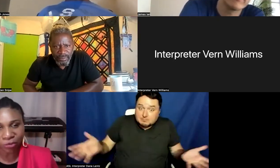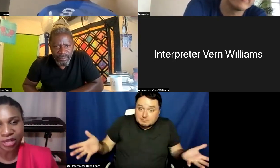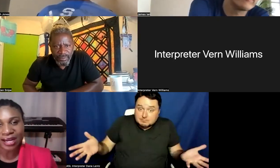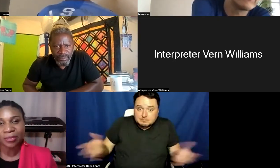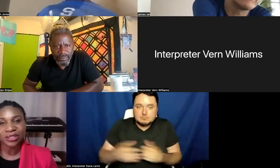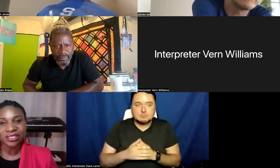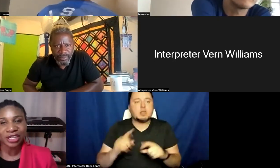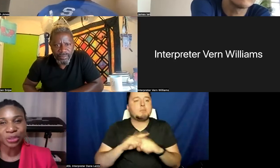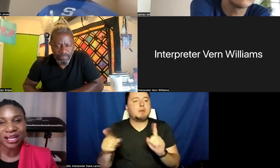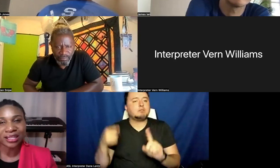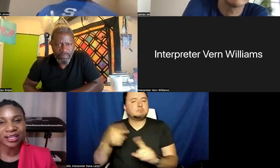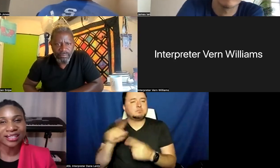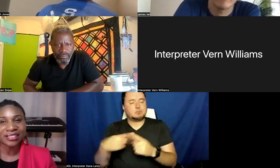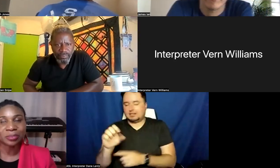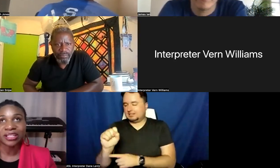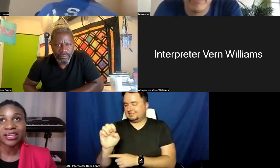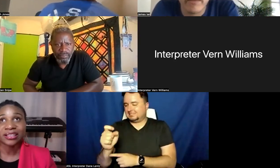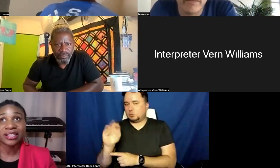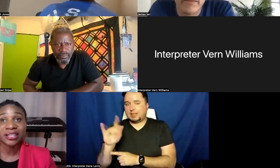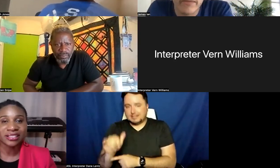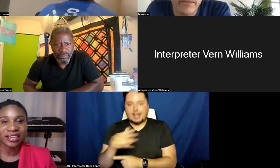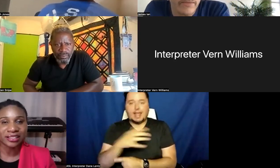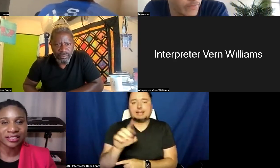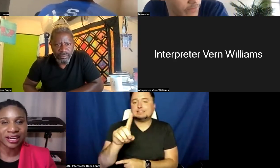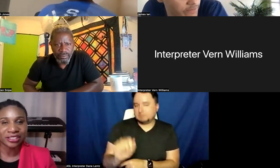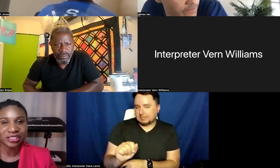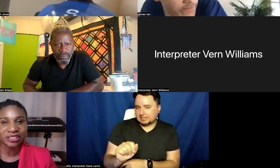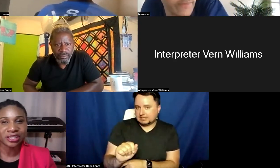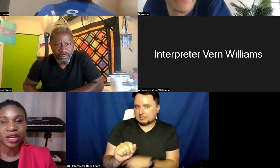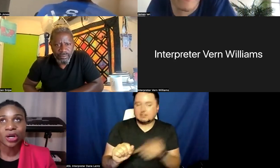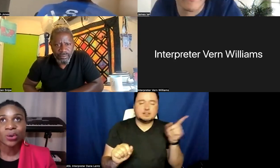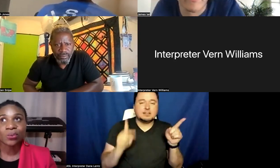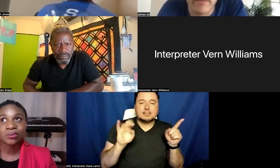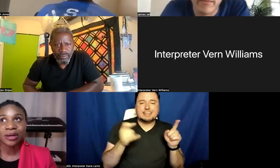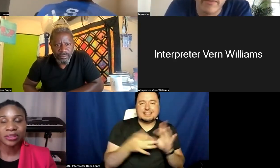But when we're talking about sexuality and disability, there is, like Keith said, just this,